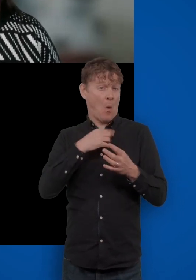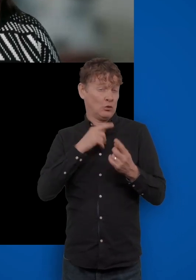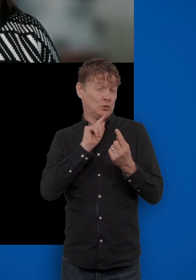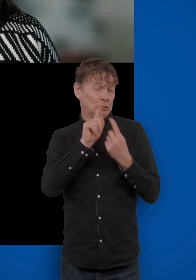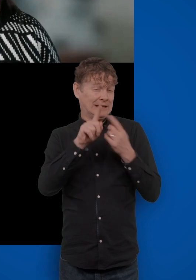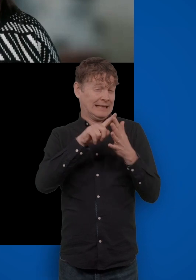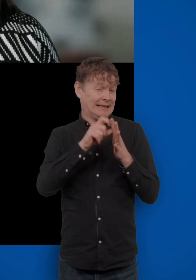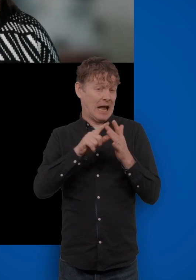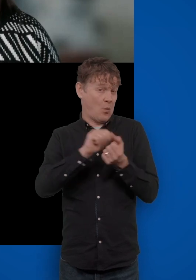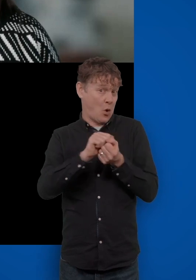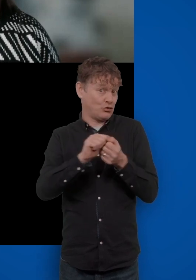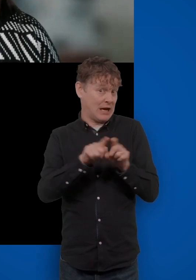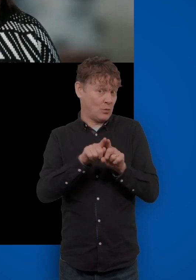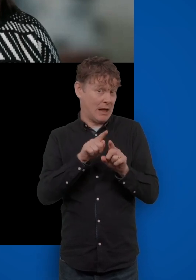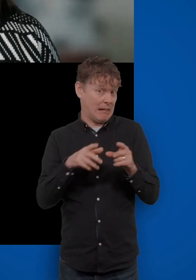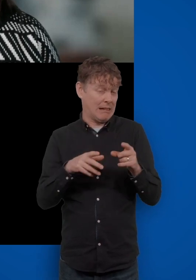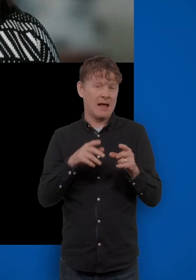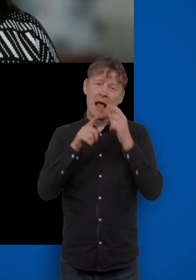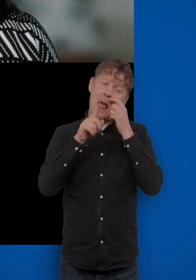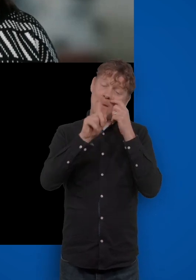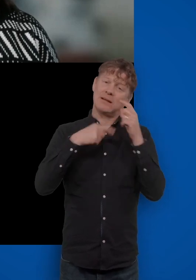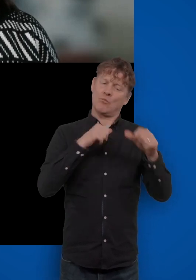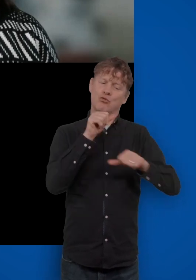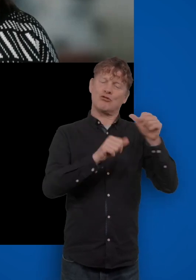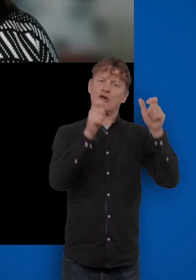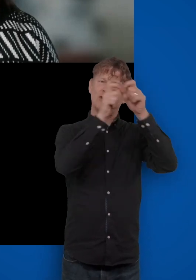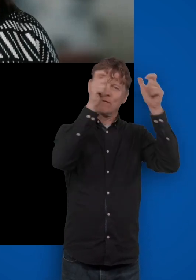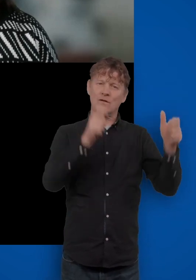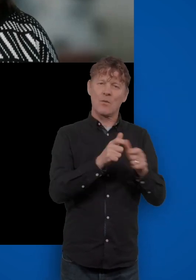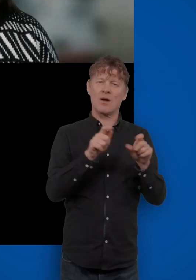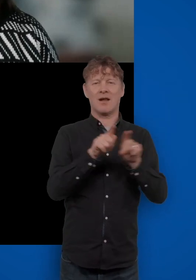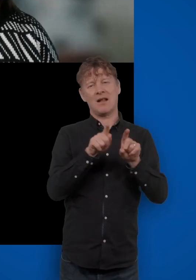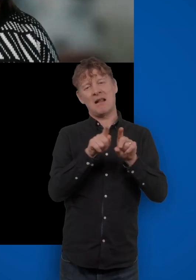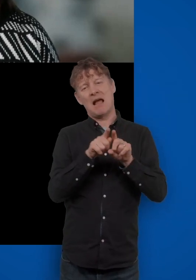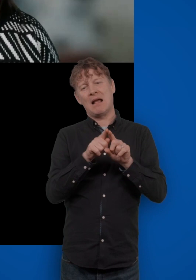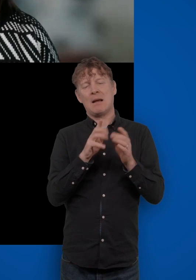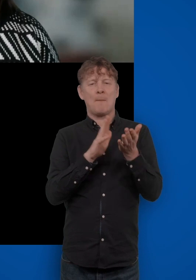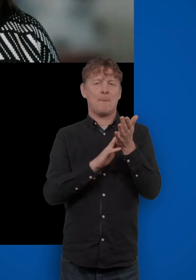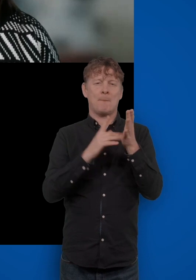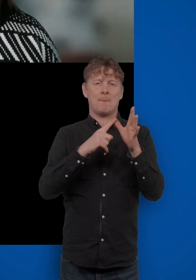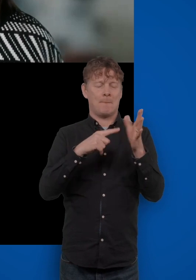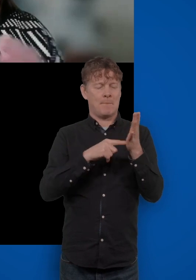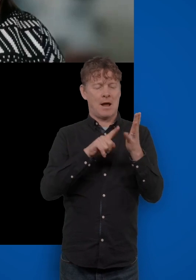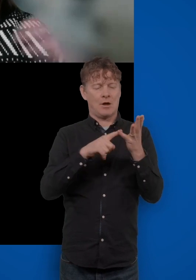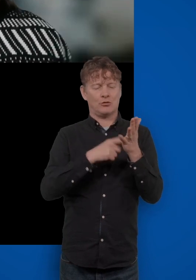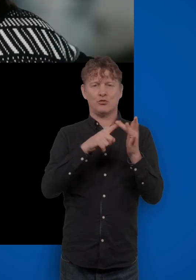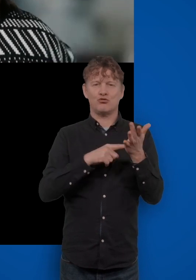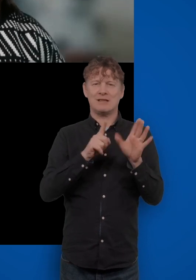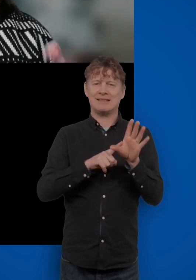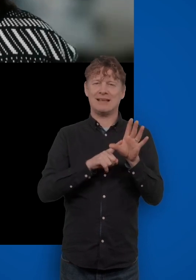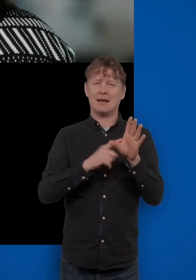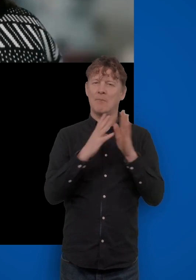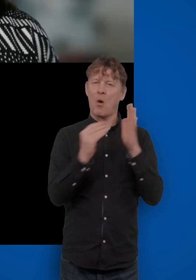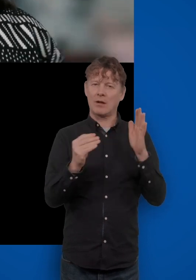washing as well, because there's something about that. So I guess the progression framework is a sort of maturity model around where are you on